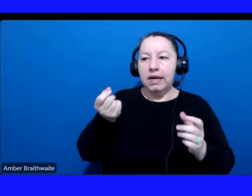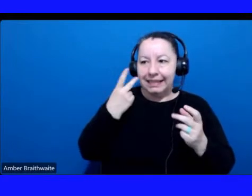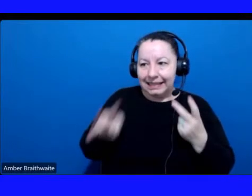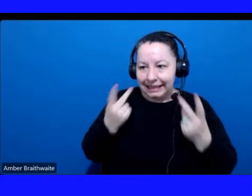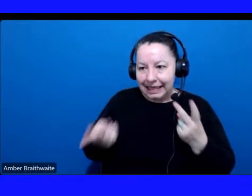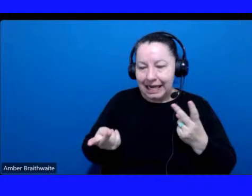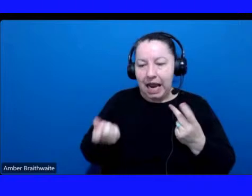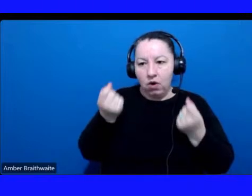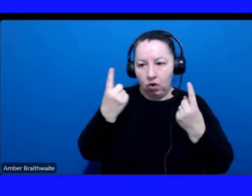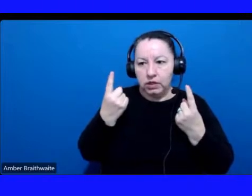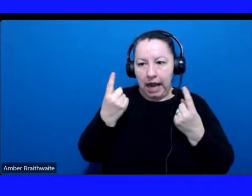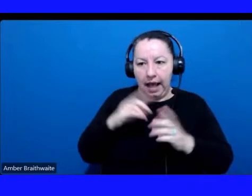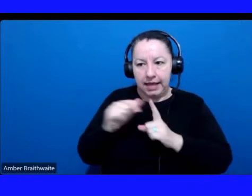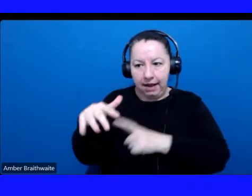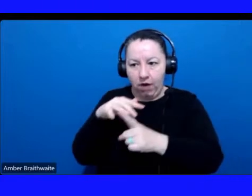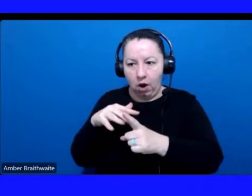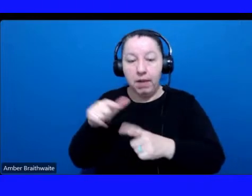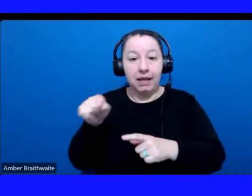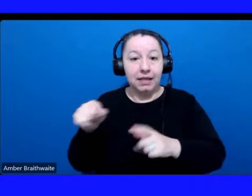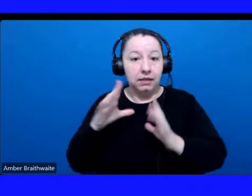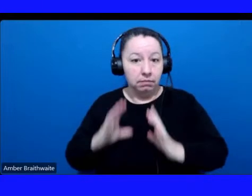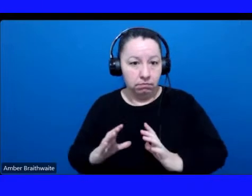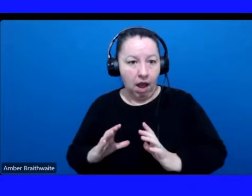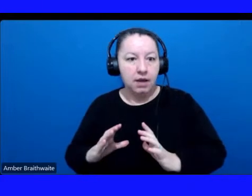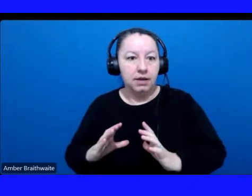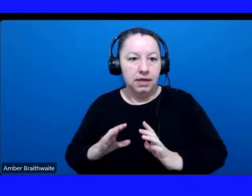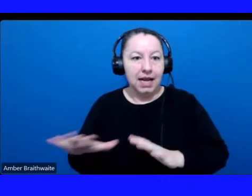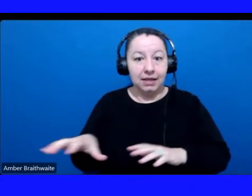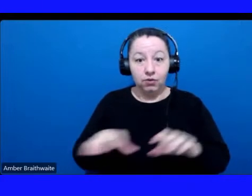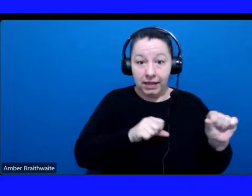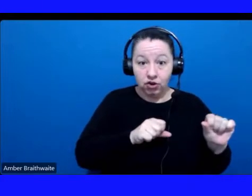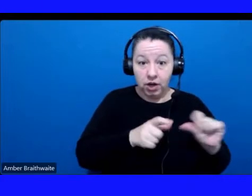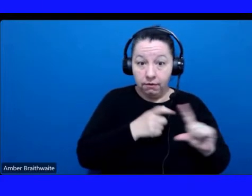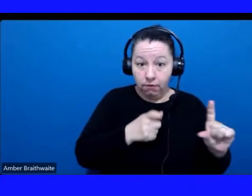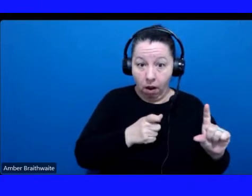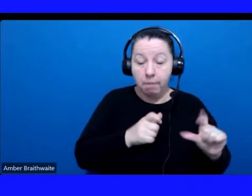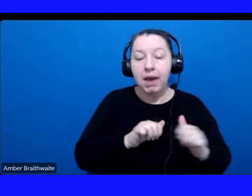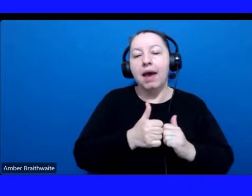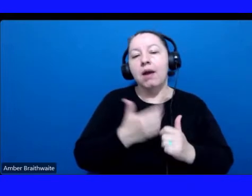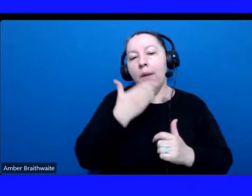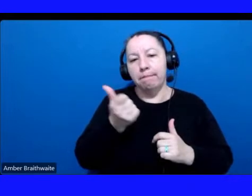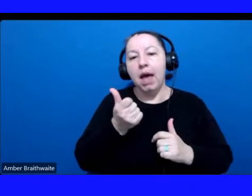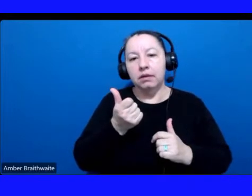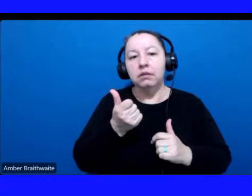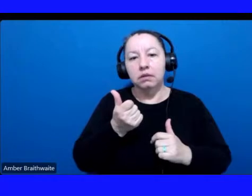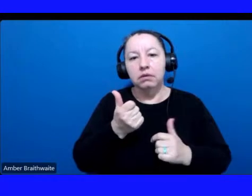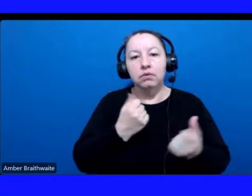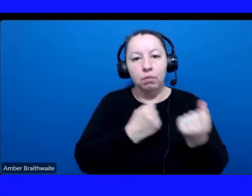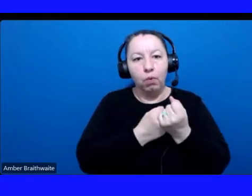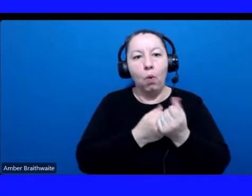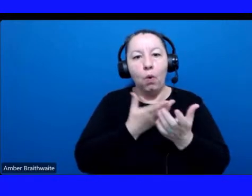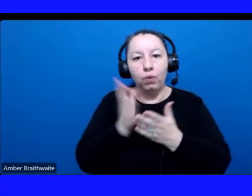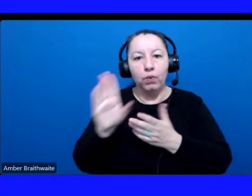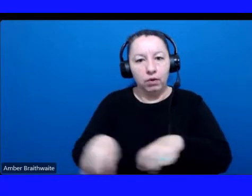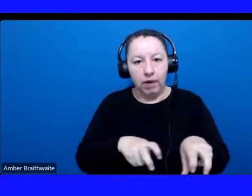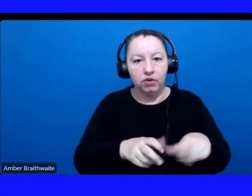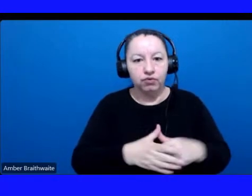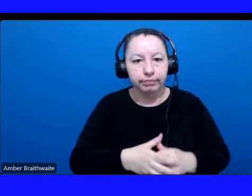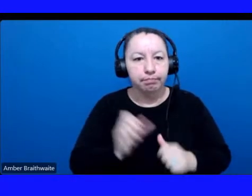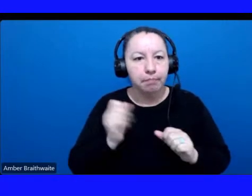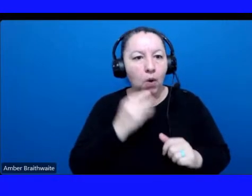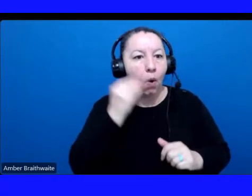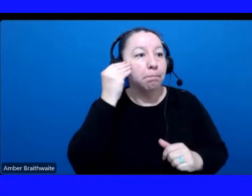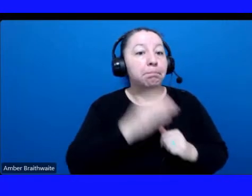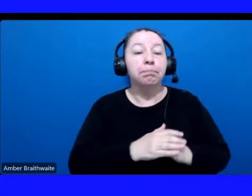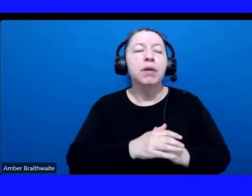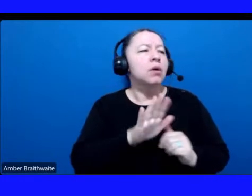members who want to be part of our patients' transition back into the community, the case managers, with client permission,